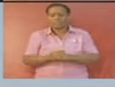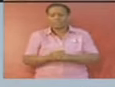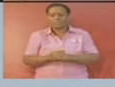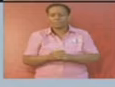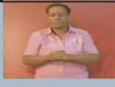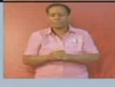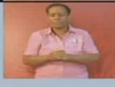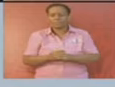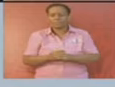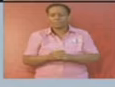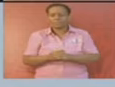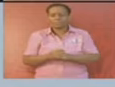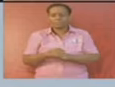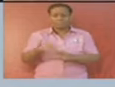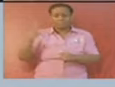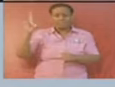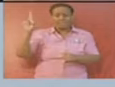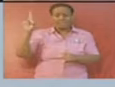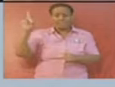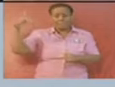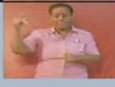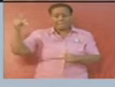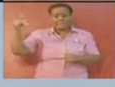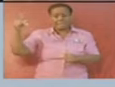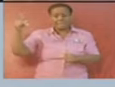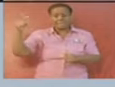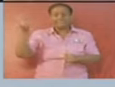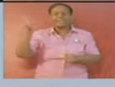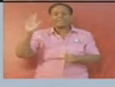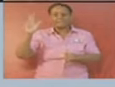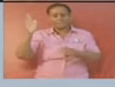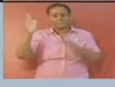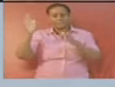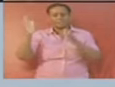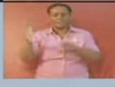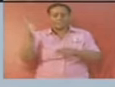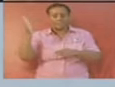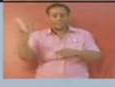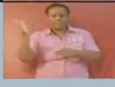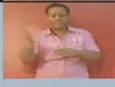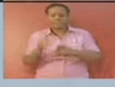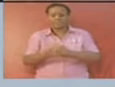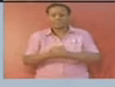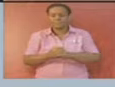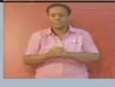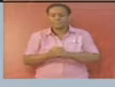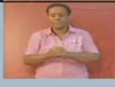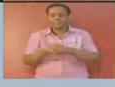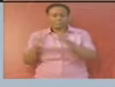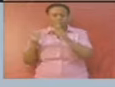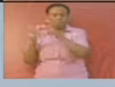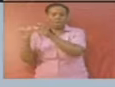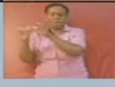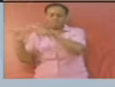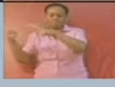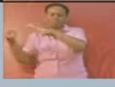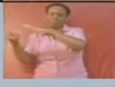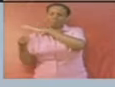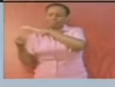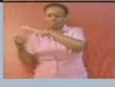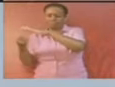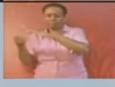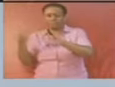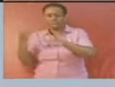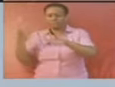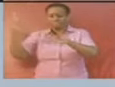13 persons. By way of quarantine facilities, we had one additional flight last night that came in, taking our quarantine numbers